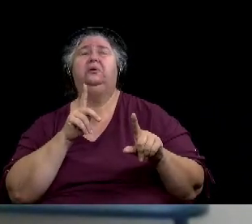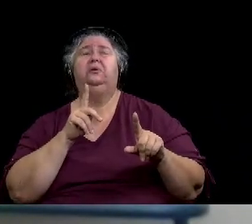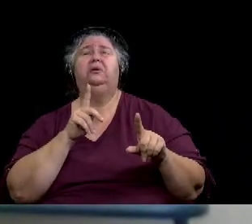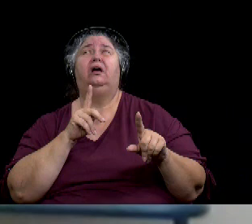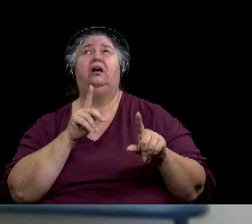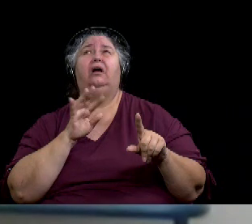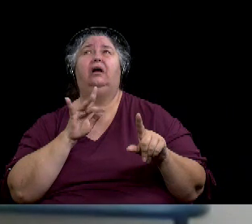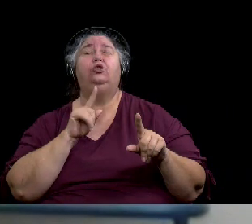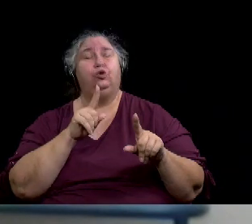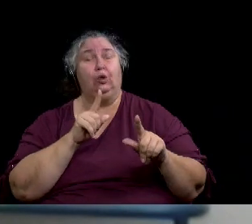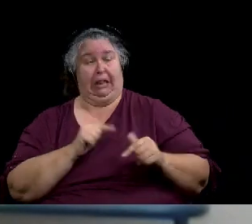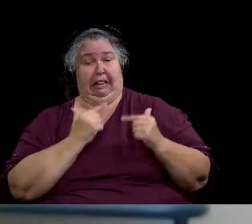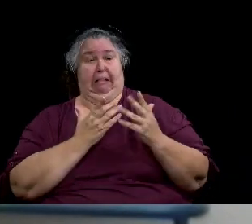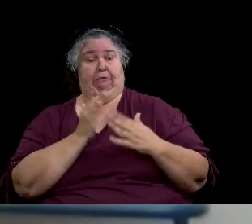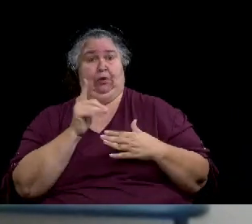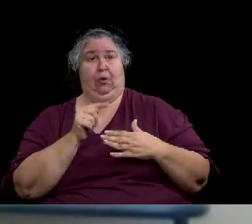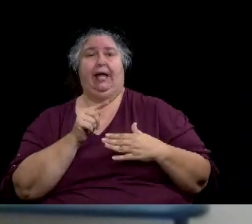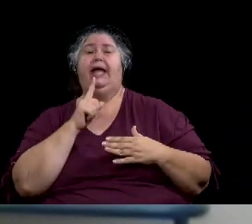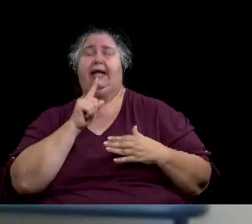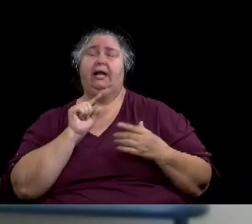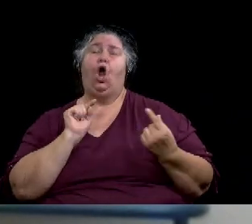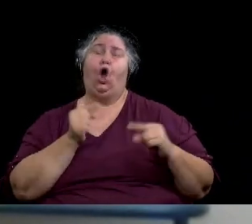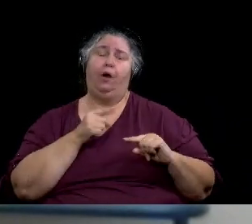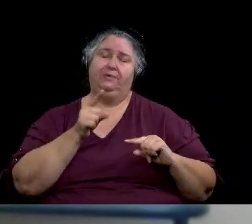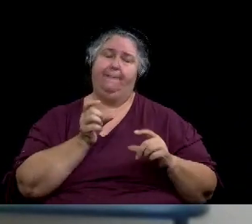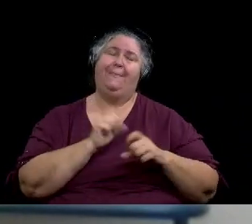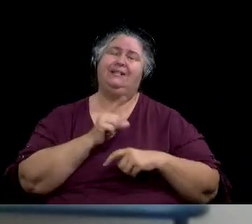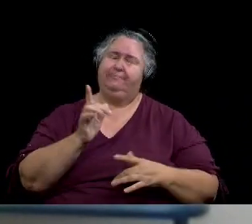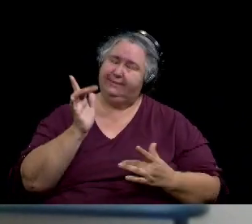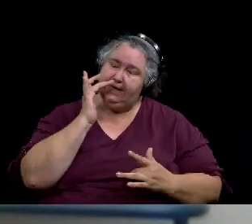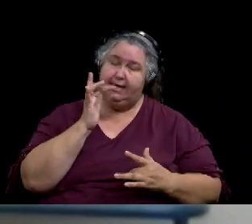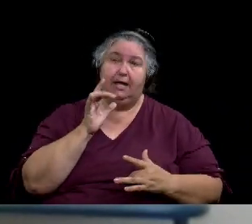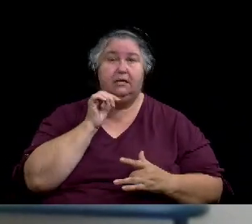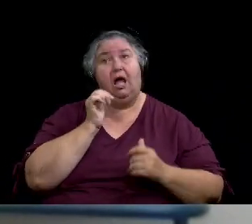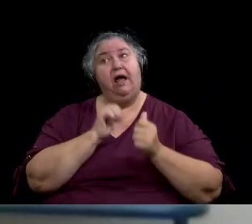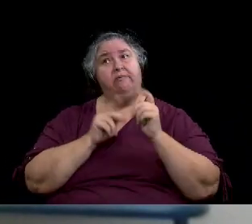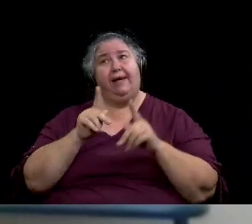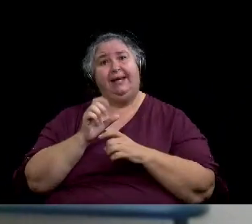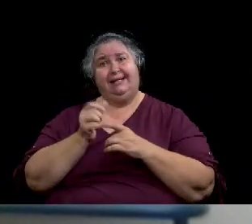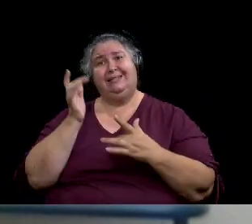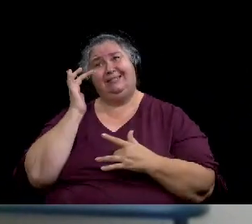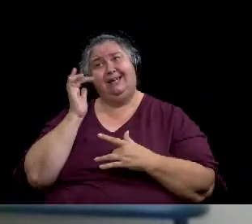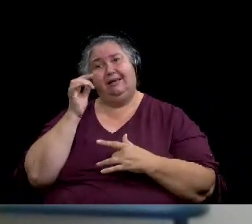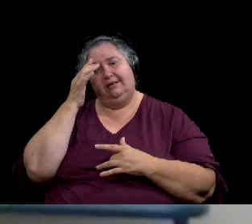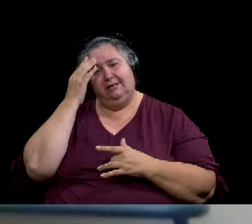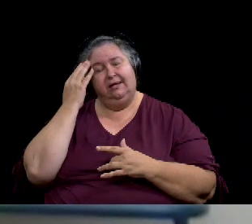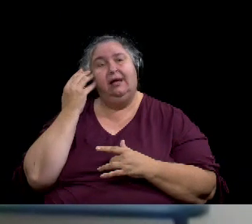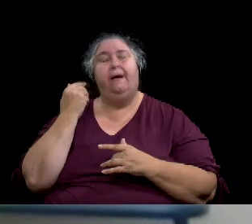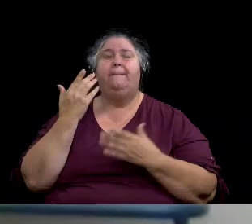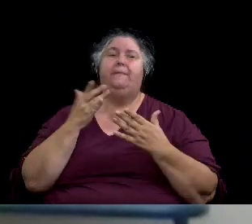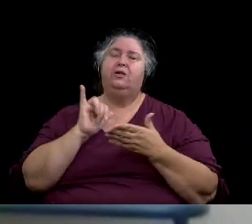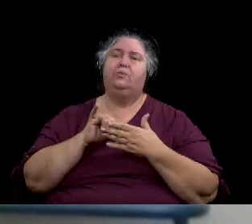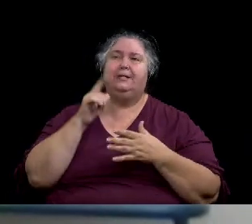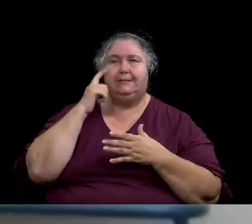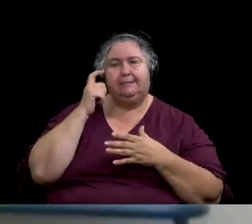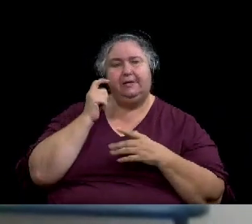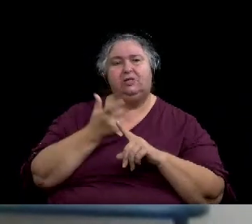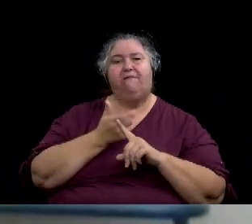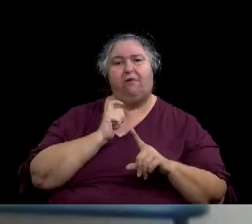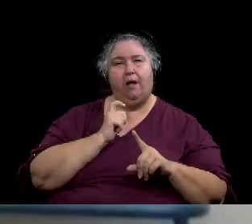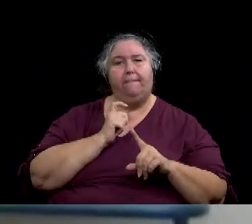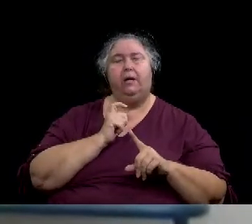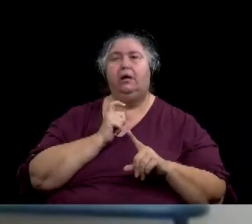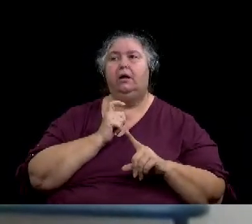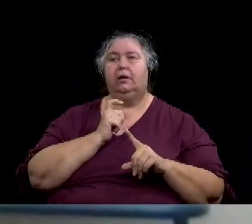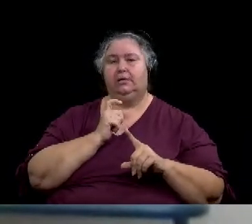harm and make people very, very sick. Now, not everyone gets sick, and that's probably where some of the paranoia and suspicion comes from, is because up